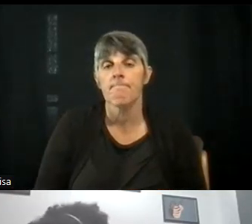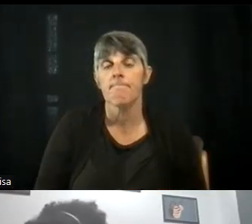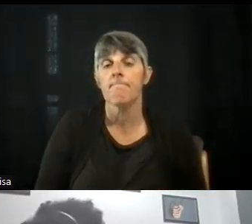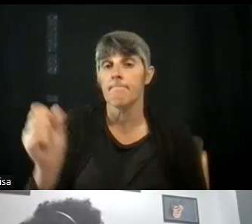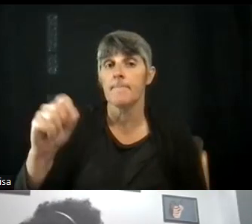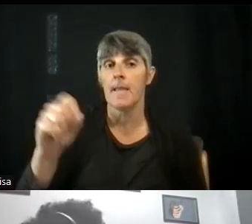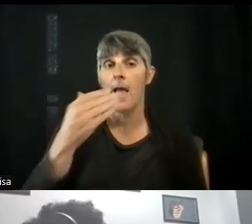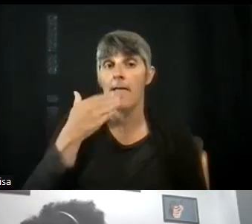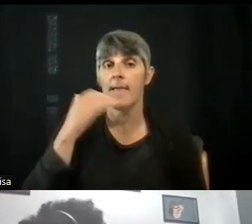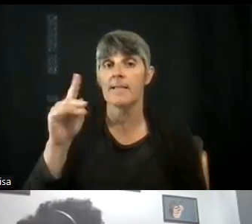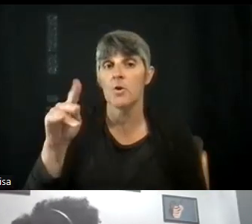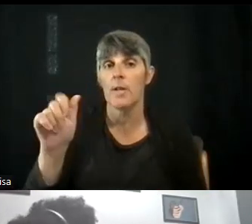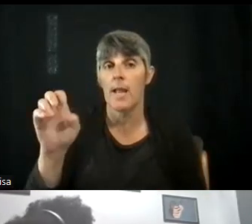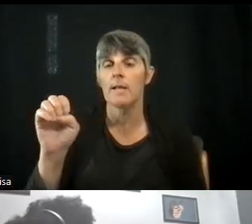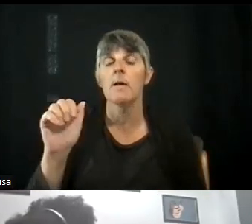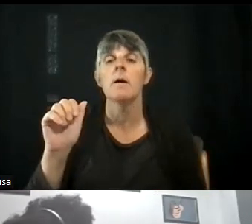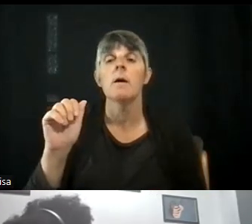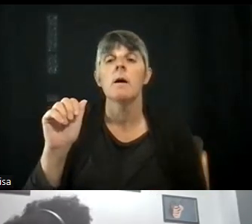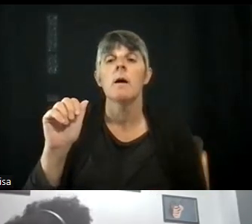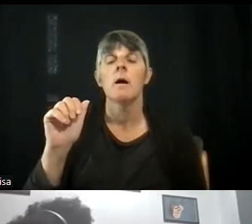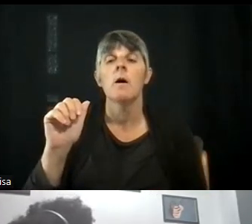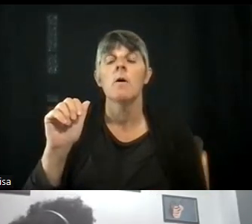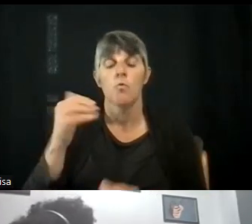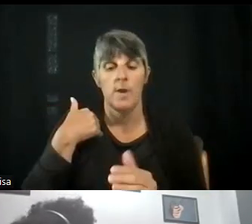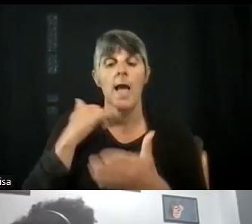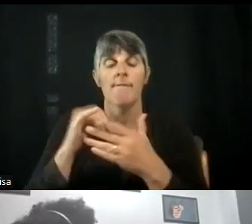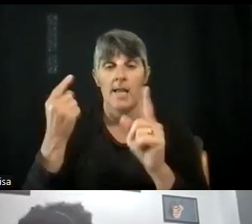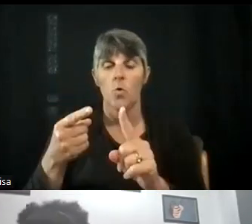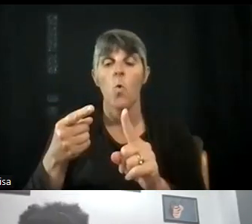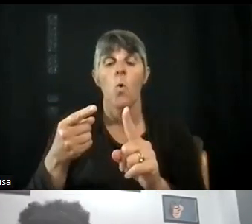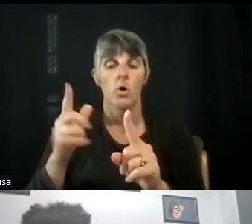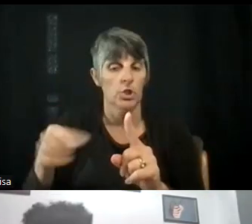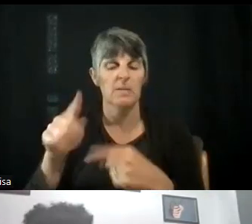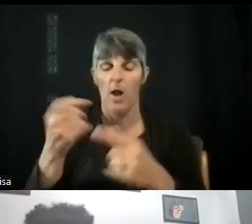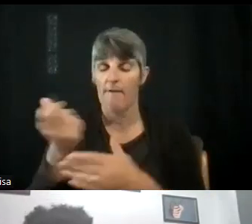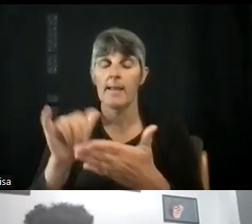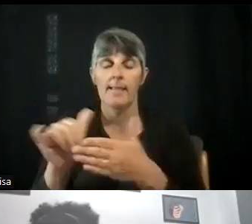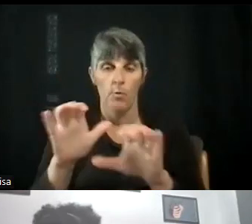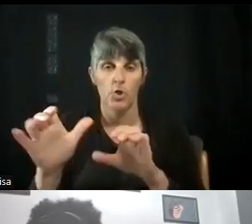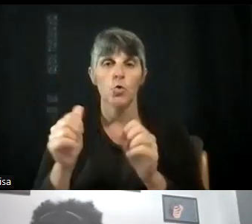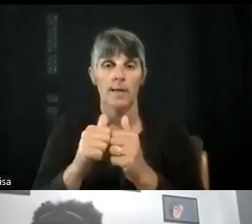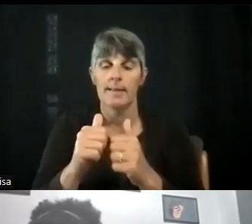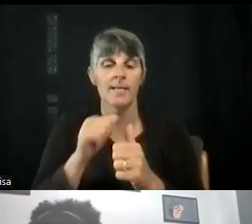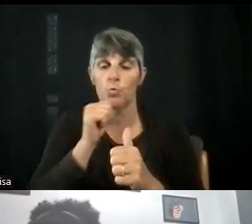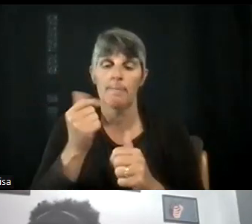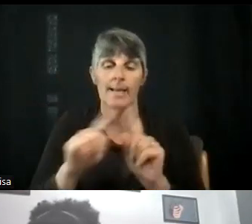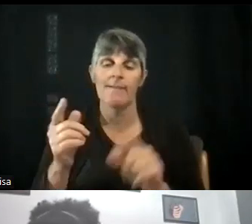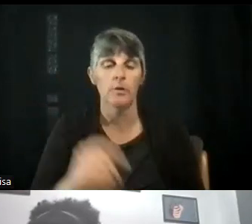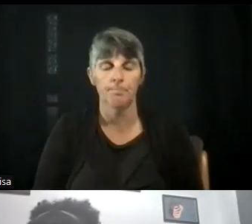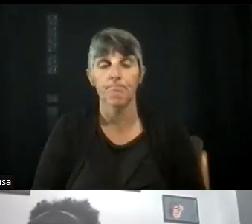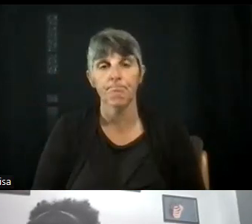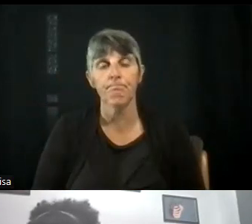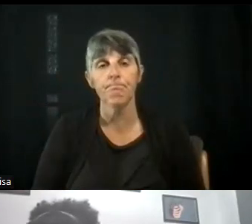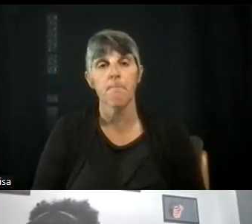Yeah, thanks, Antonietta. We certainly have that as a goal, and just about everything that we do, and this wouldn't be any different.